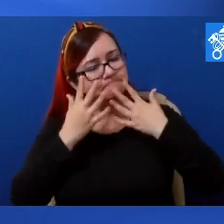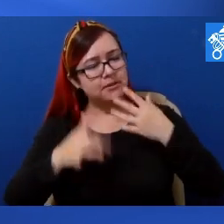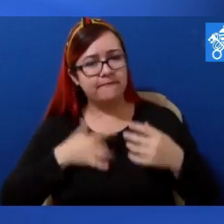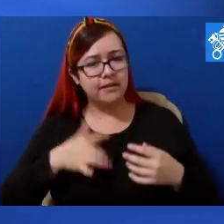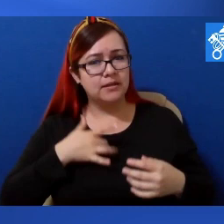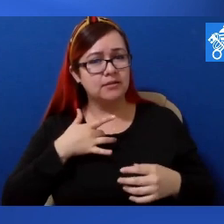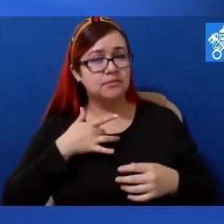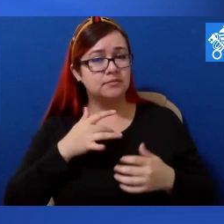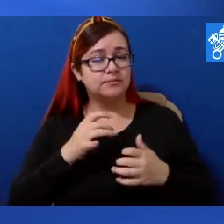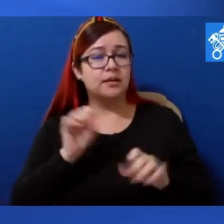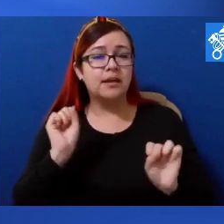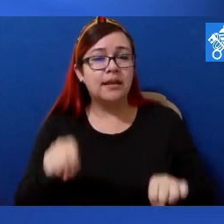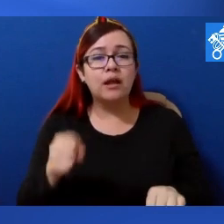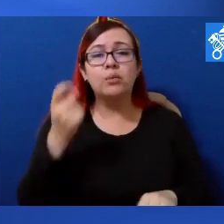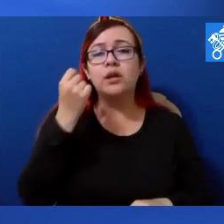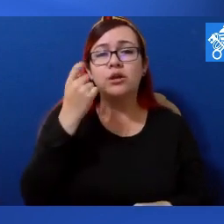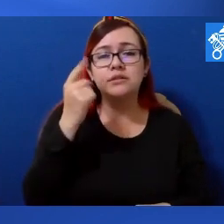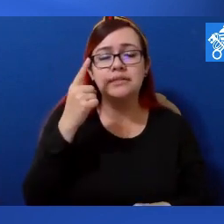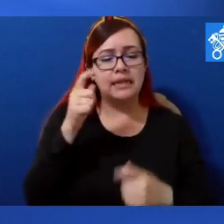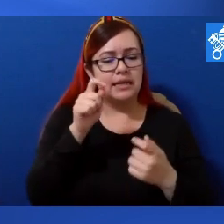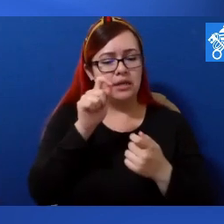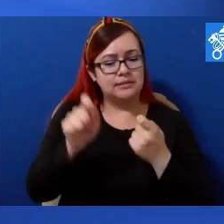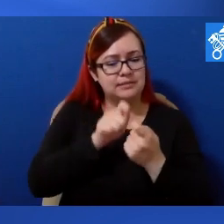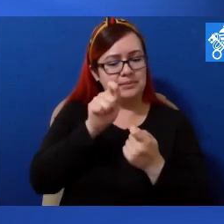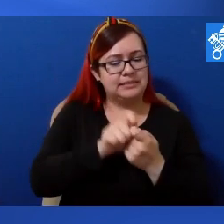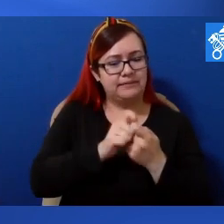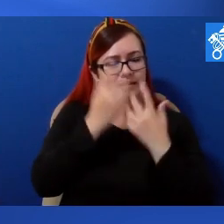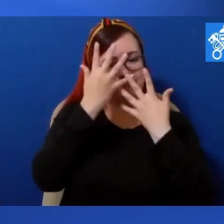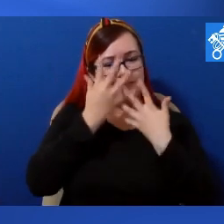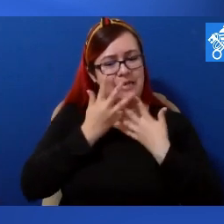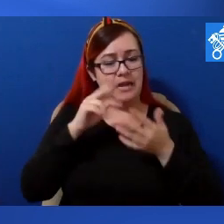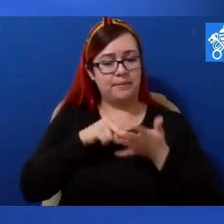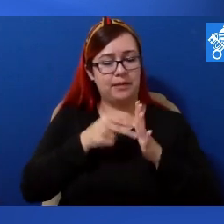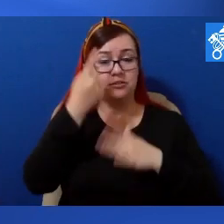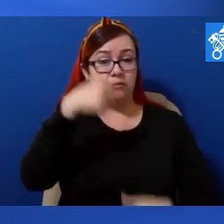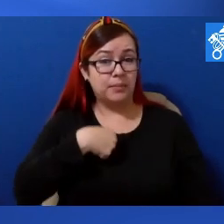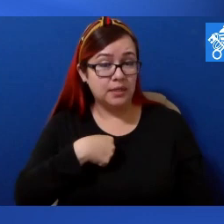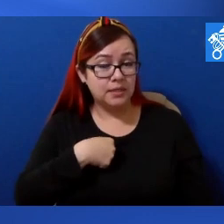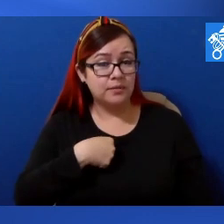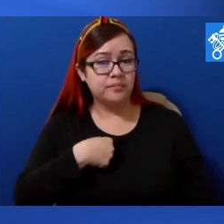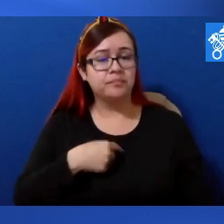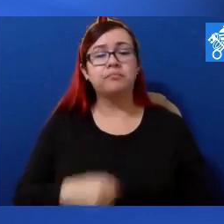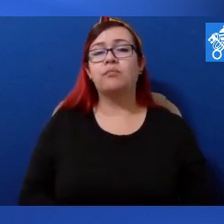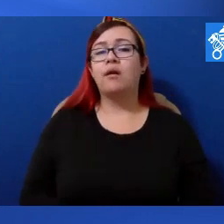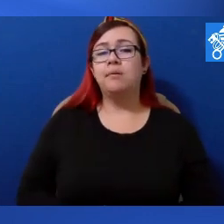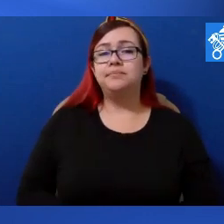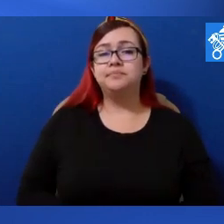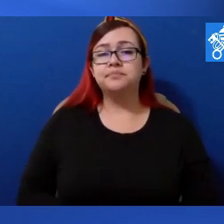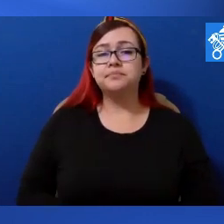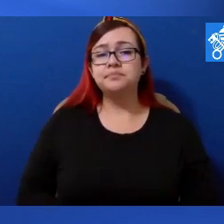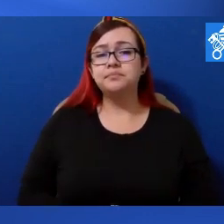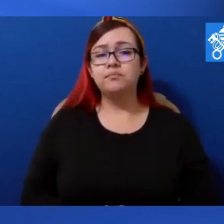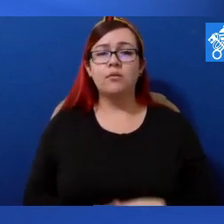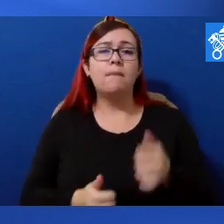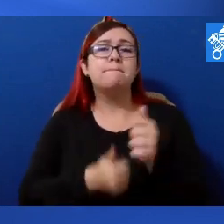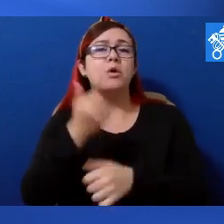sadness? Can we understand what this particular sadness of today means for me?